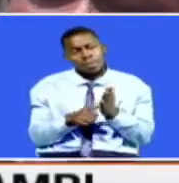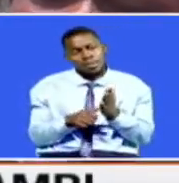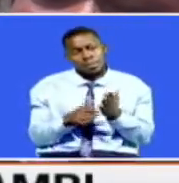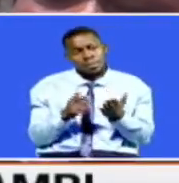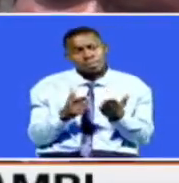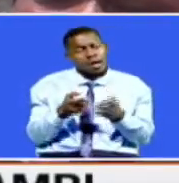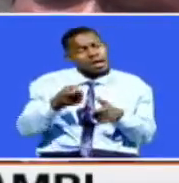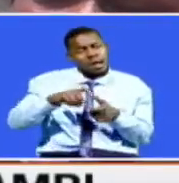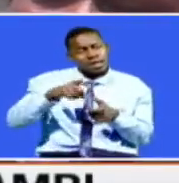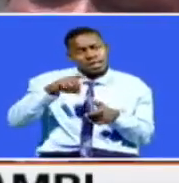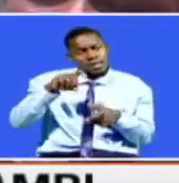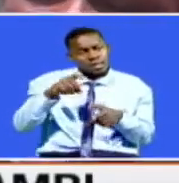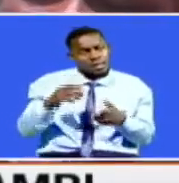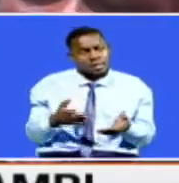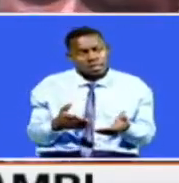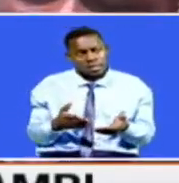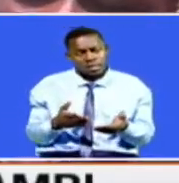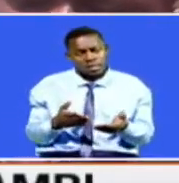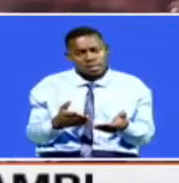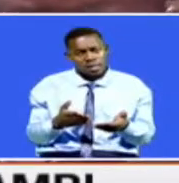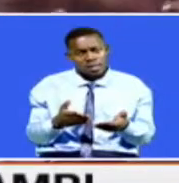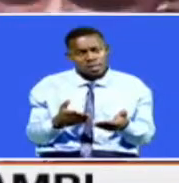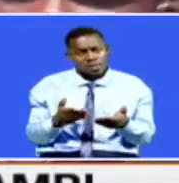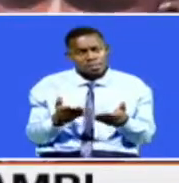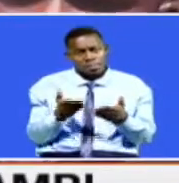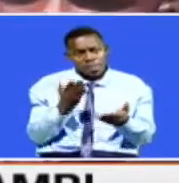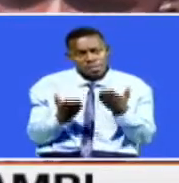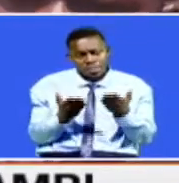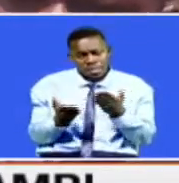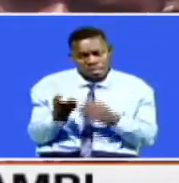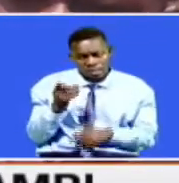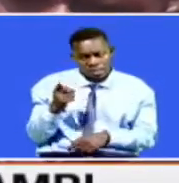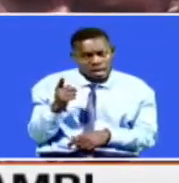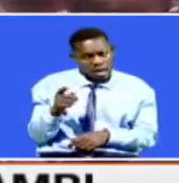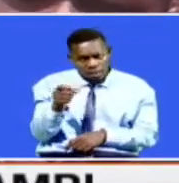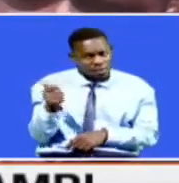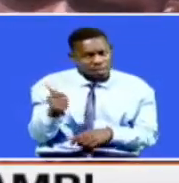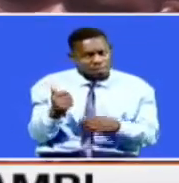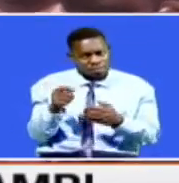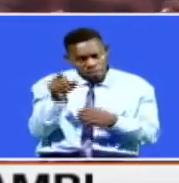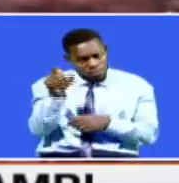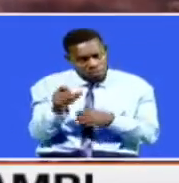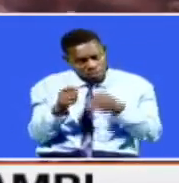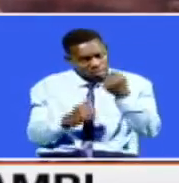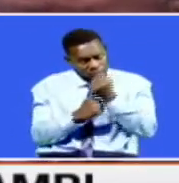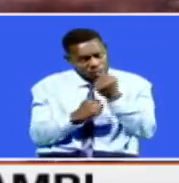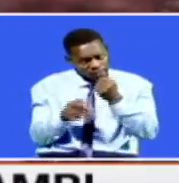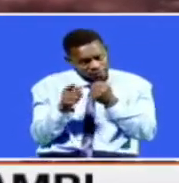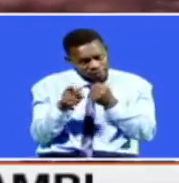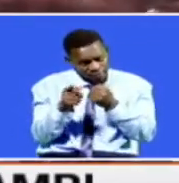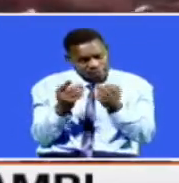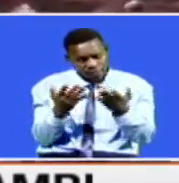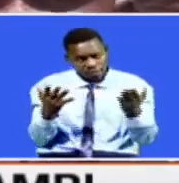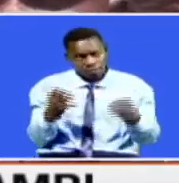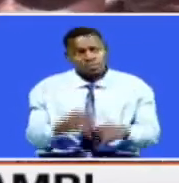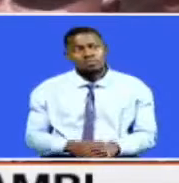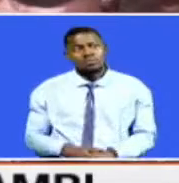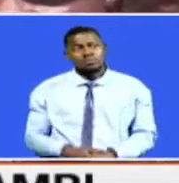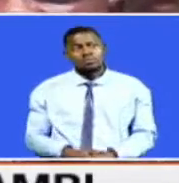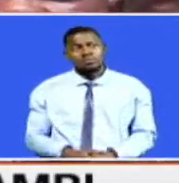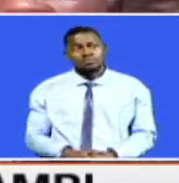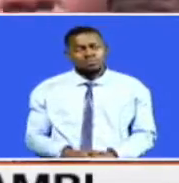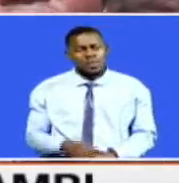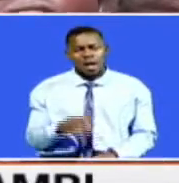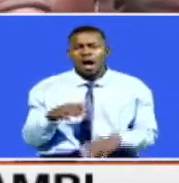knows? Maybe he sympathizes as the one executing this one. Yes. How can you separate that? Yes. How can you separate that? That